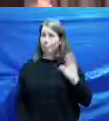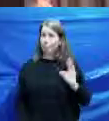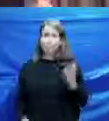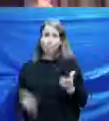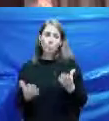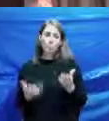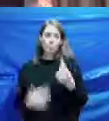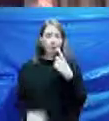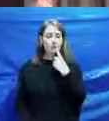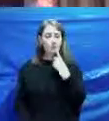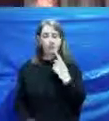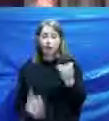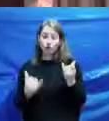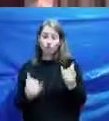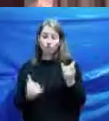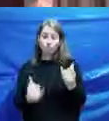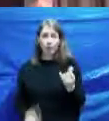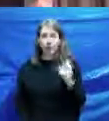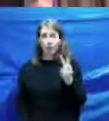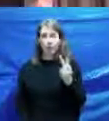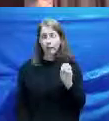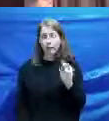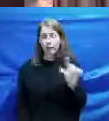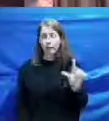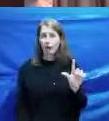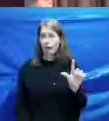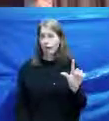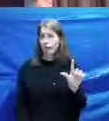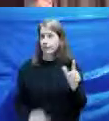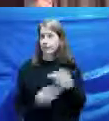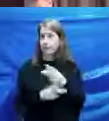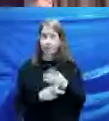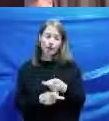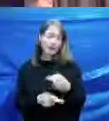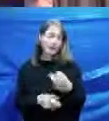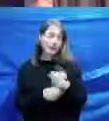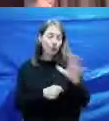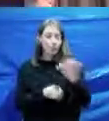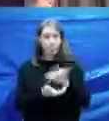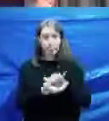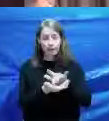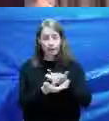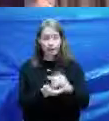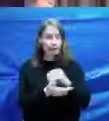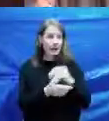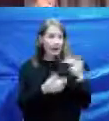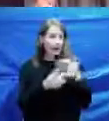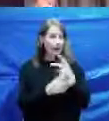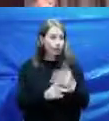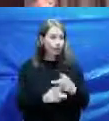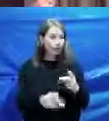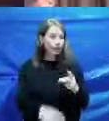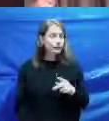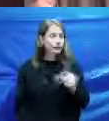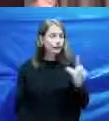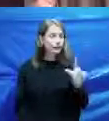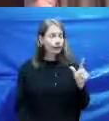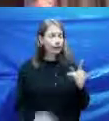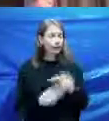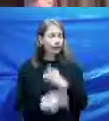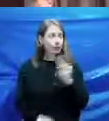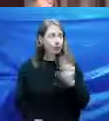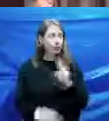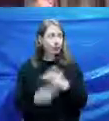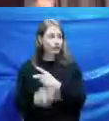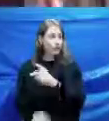week. So take out your calculators and calculate length times width times height instead of taking the opportunity to